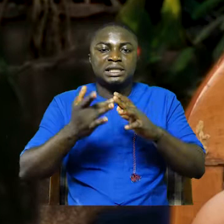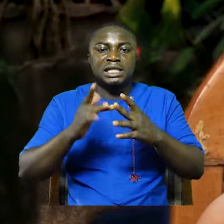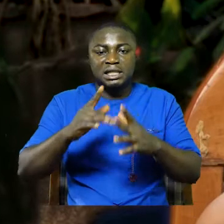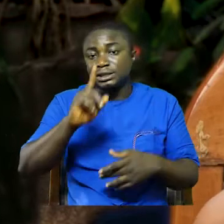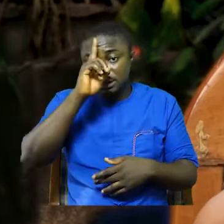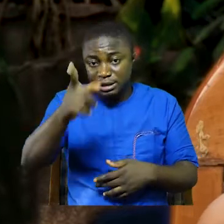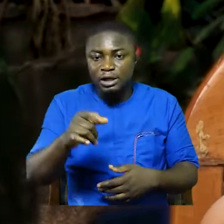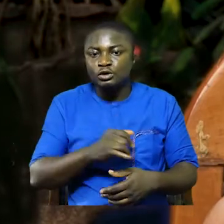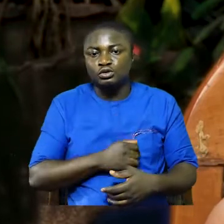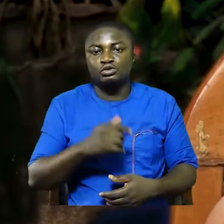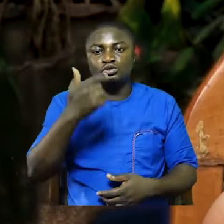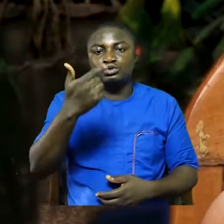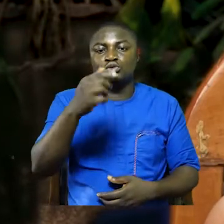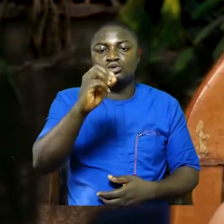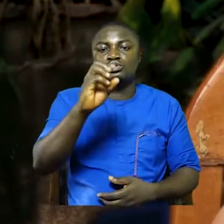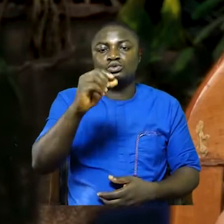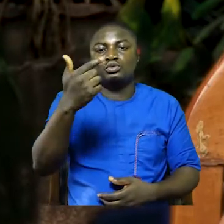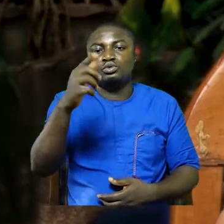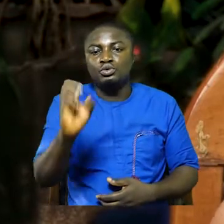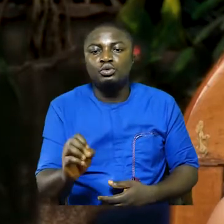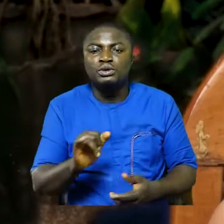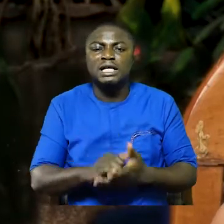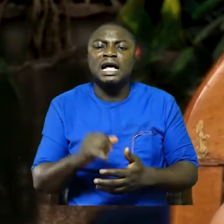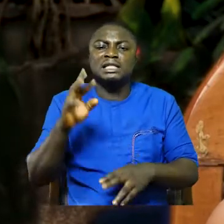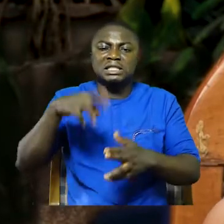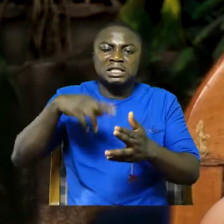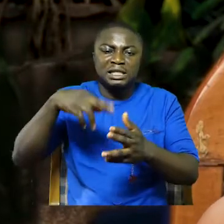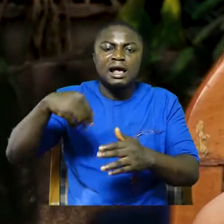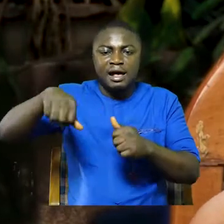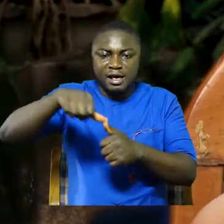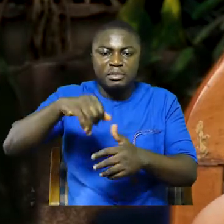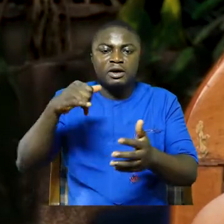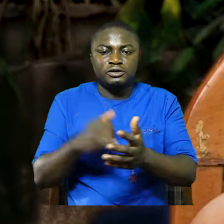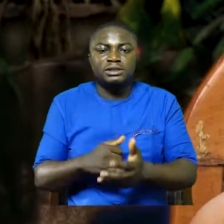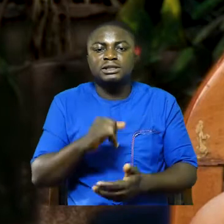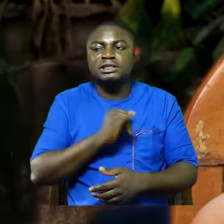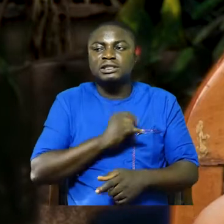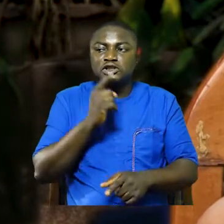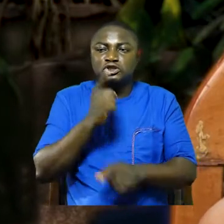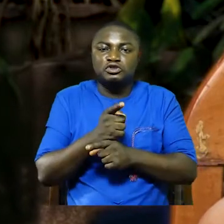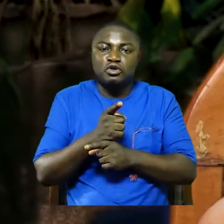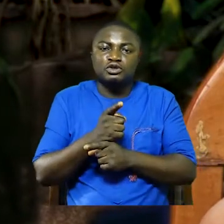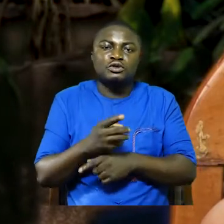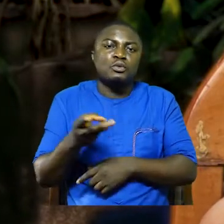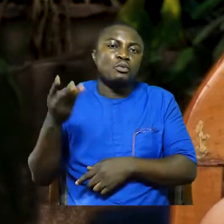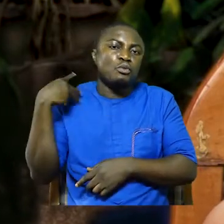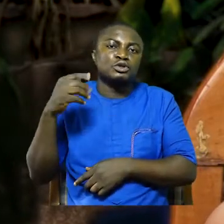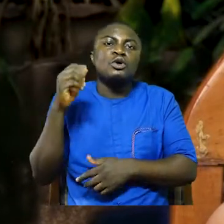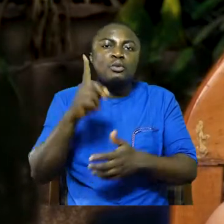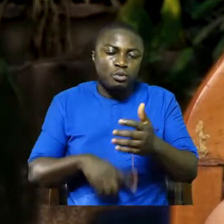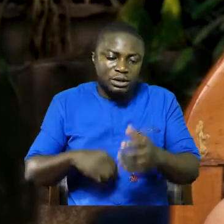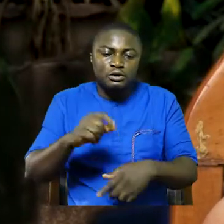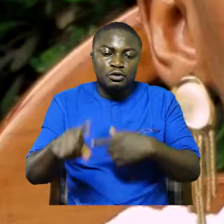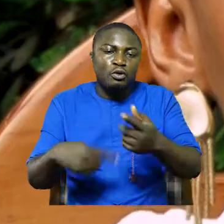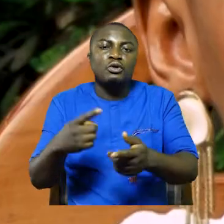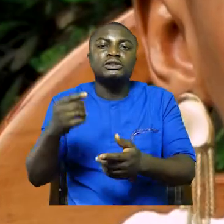literate." I said, "Yes." He said, "I should Google muscular dystrophy and read about it." So when I read about it, it just was what I was